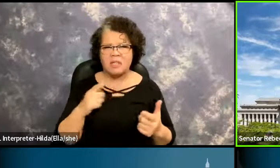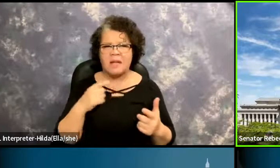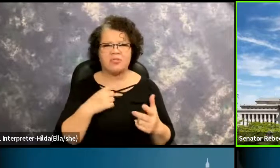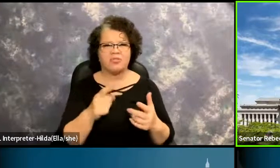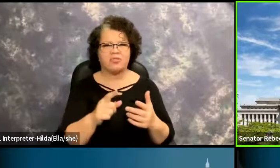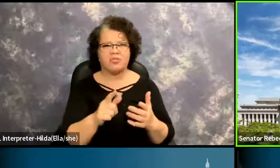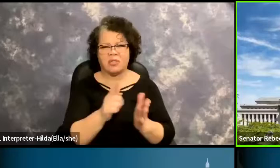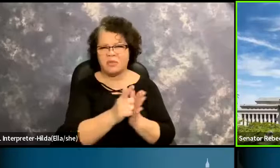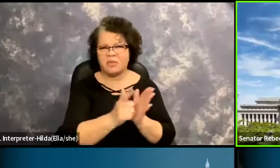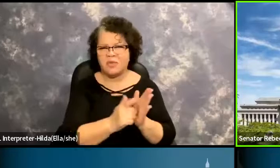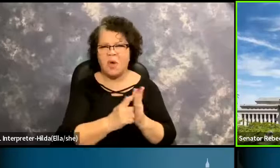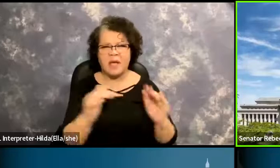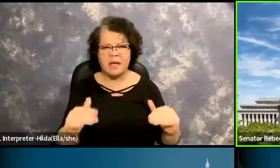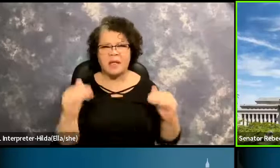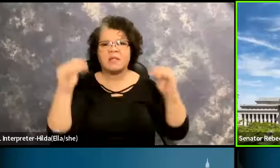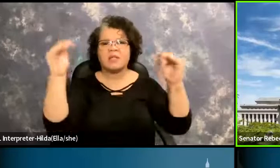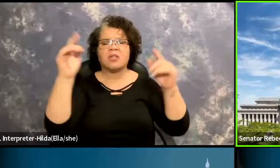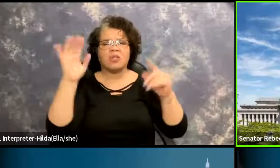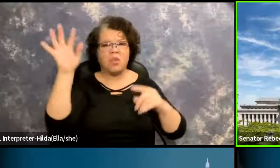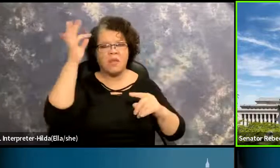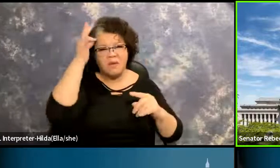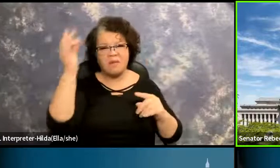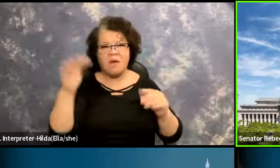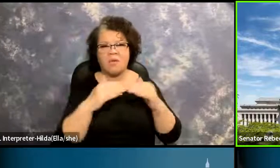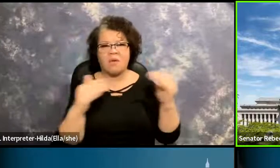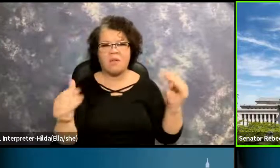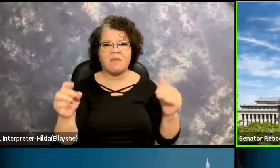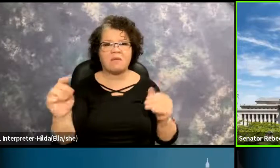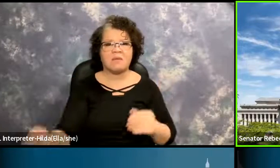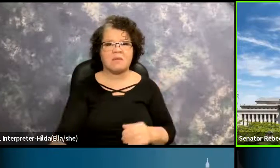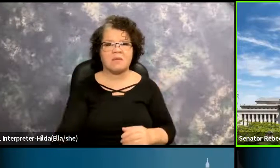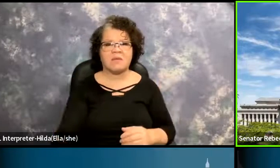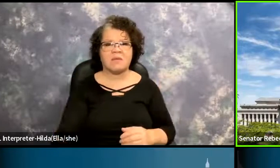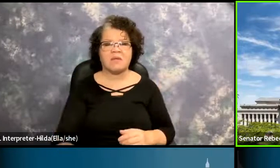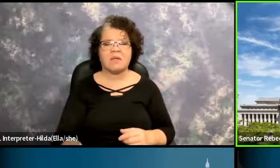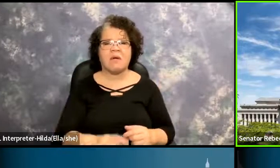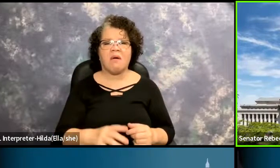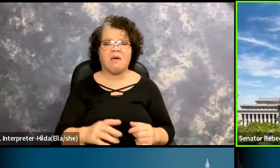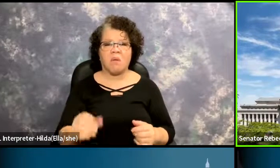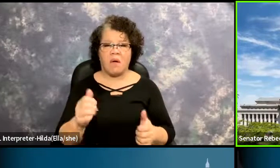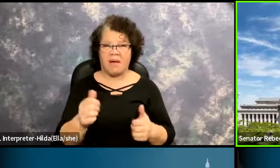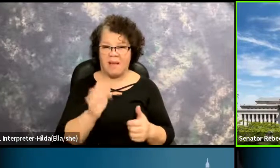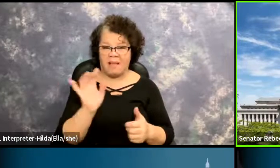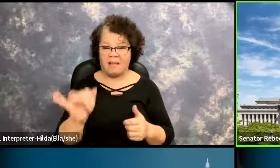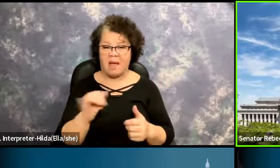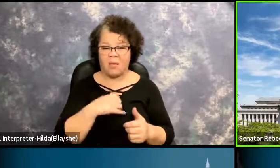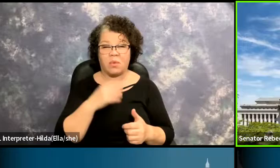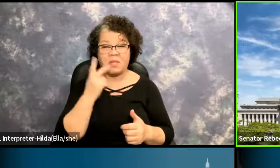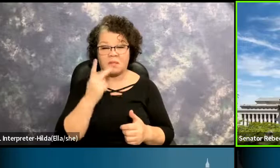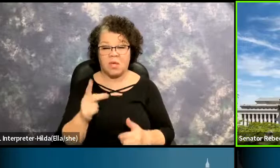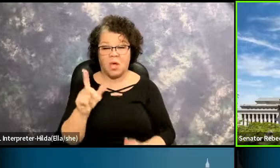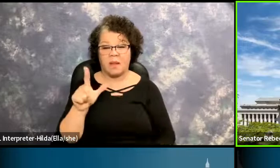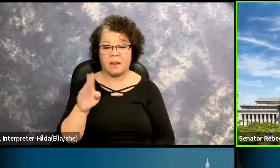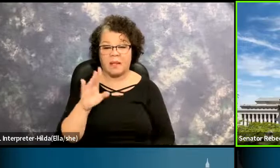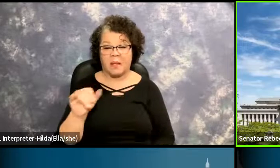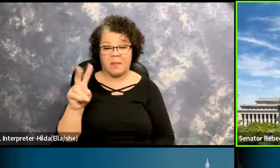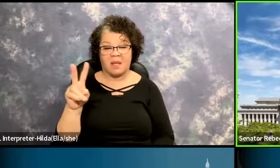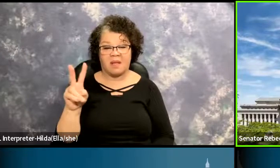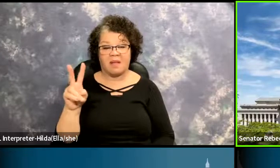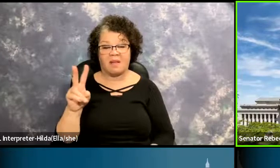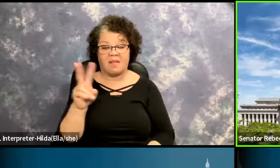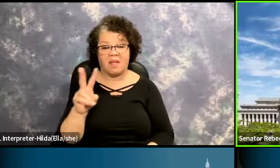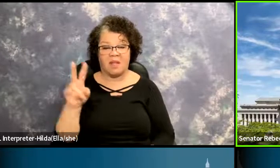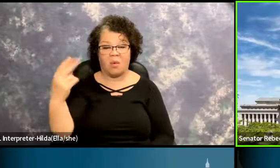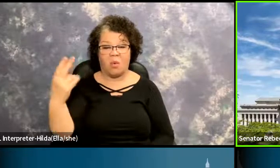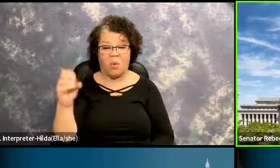level and particularly Libby versus Holder a couple years ago, which took away the strong teeth of